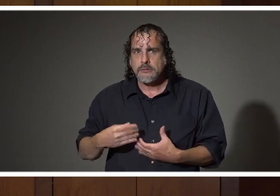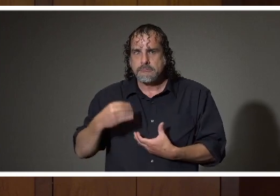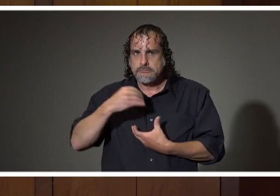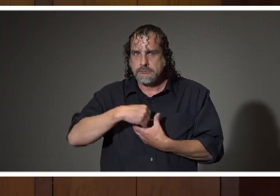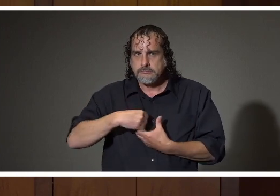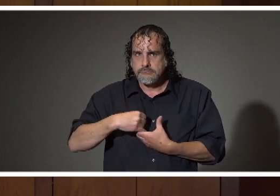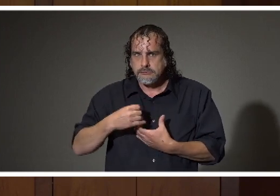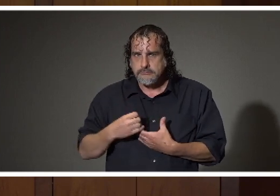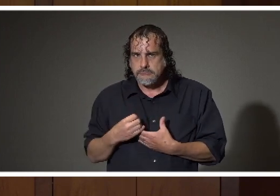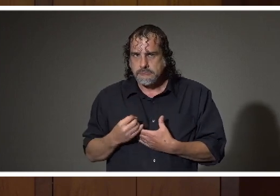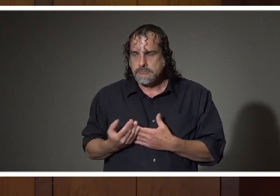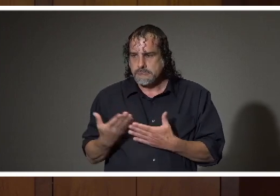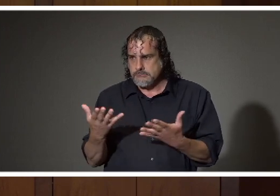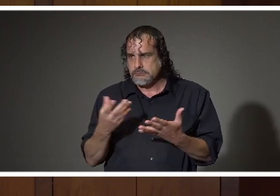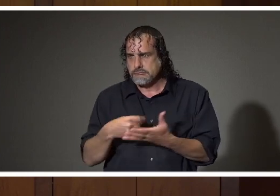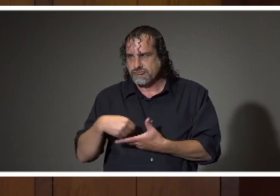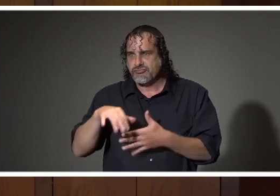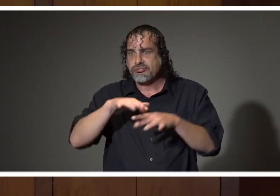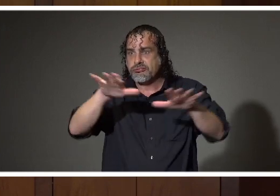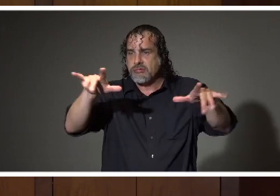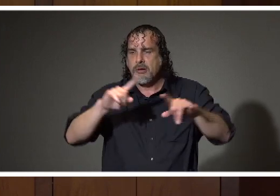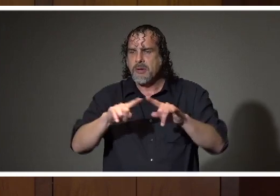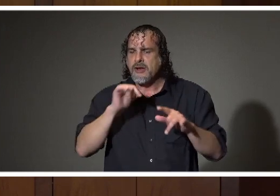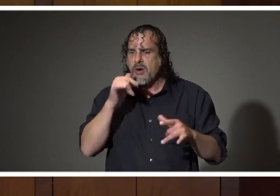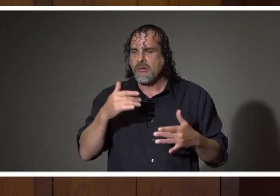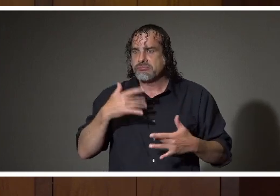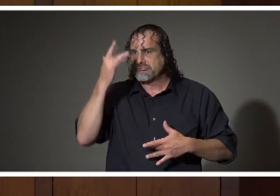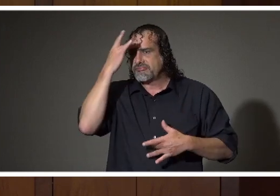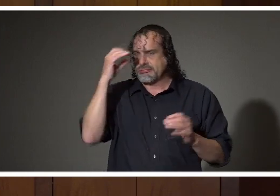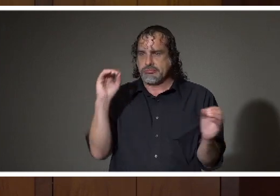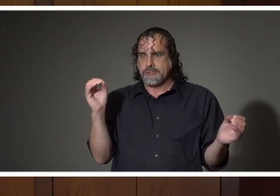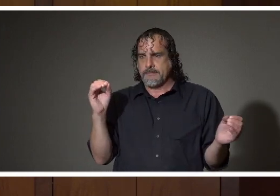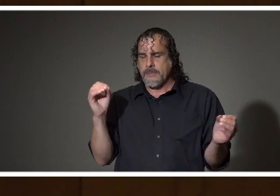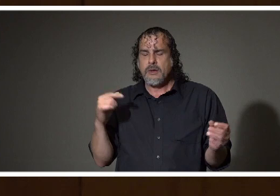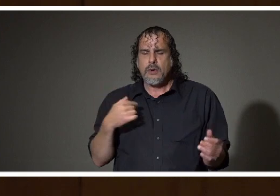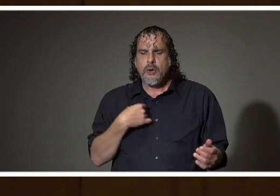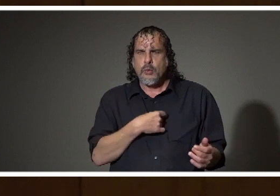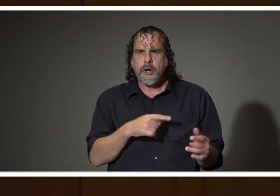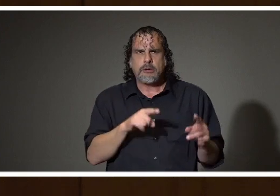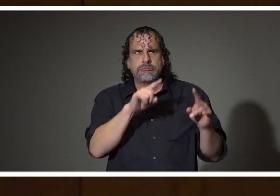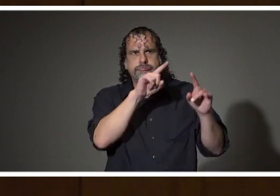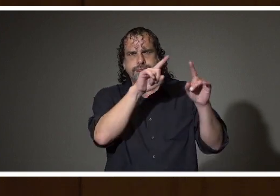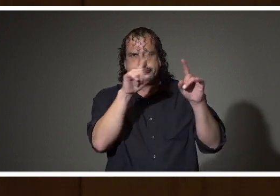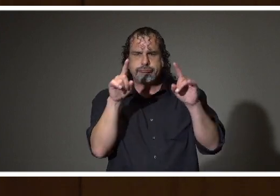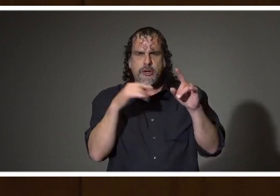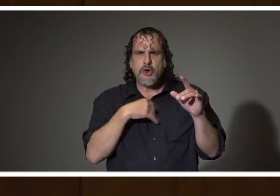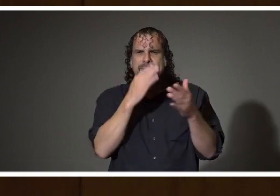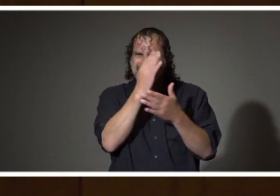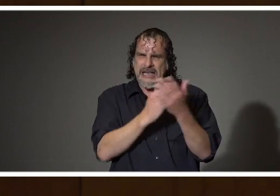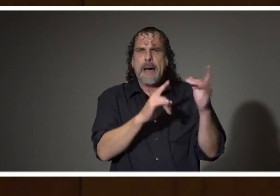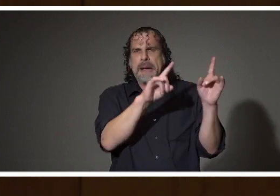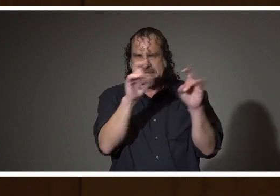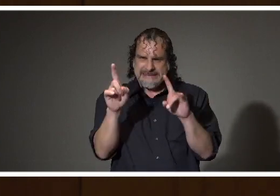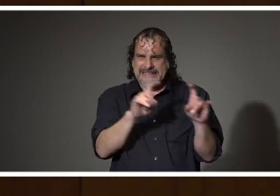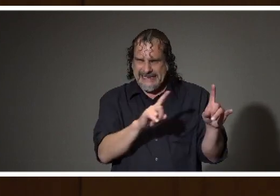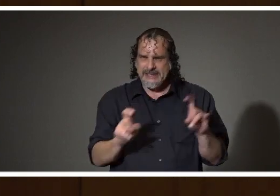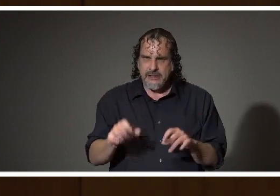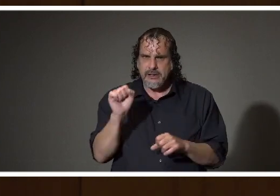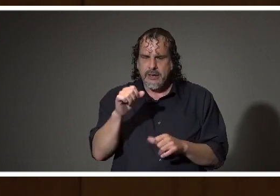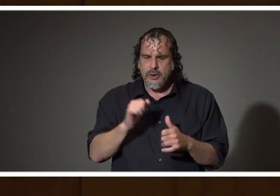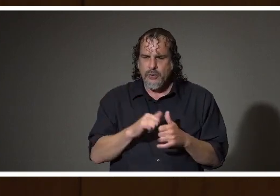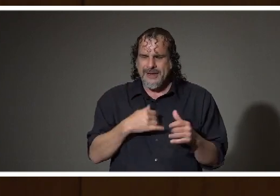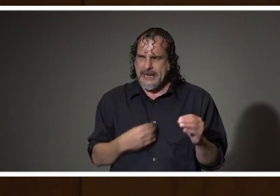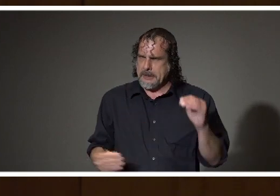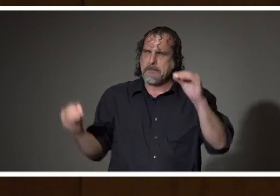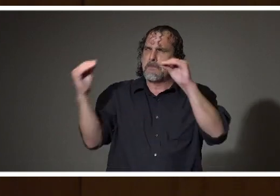Yes, we certainly do need to look at doing, and we're already looking at doing some surveillance testing. We will need to do enough to make sure we get a valid